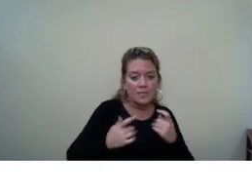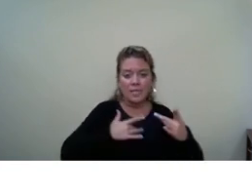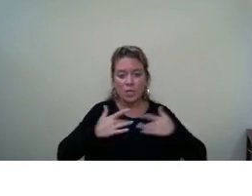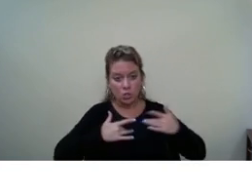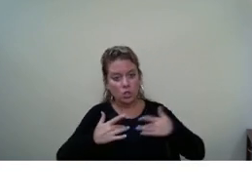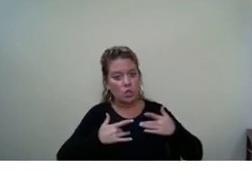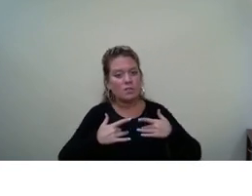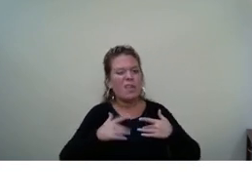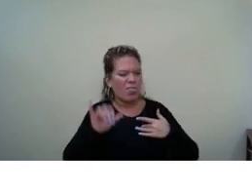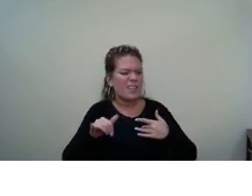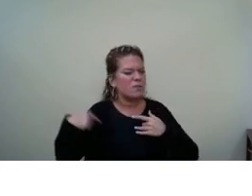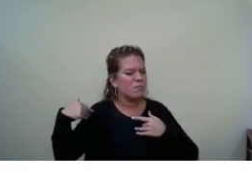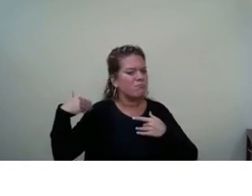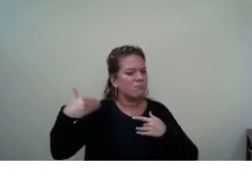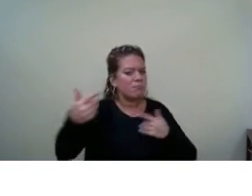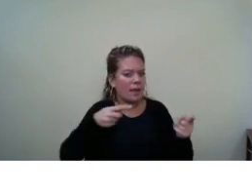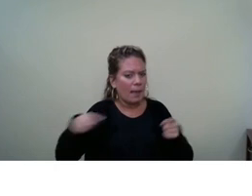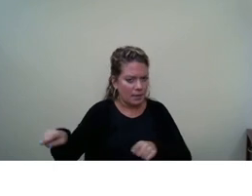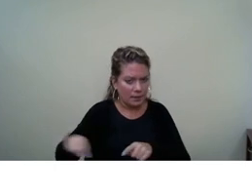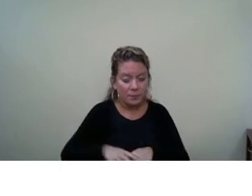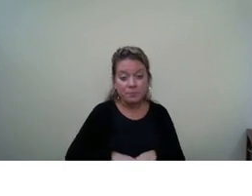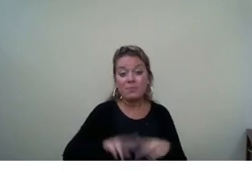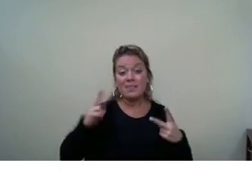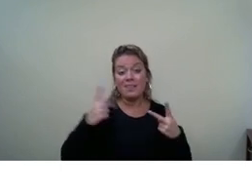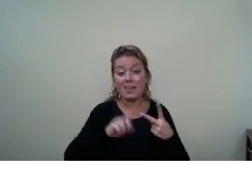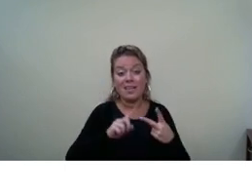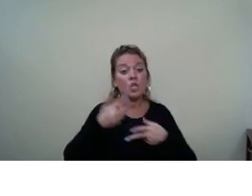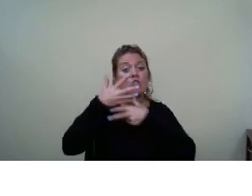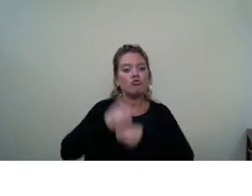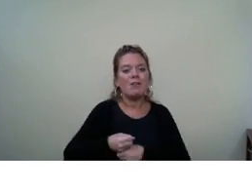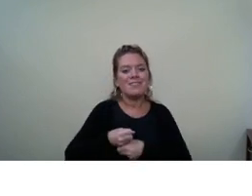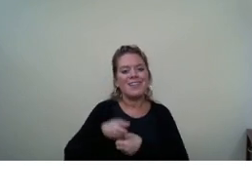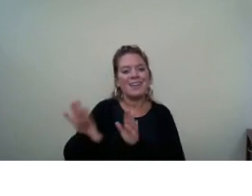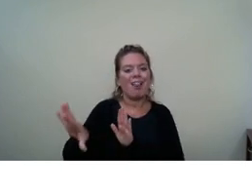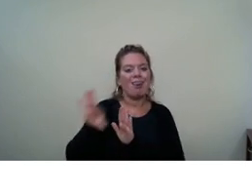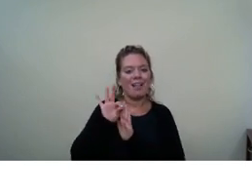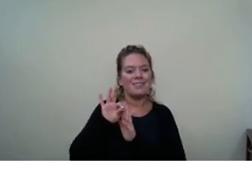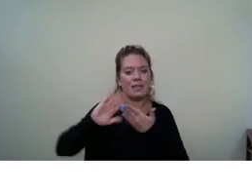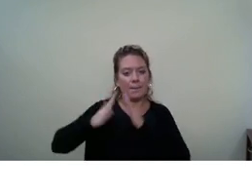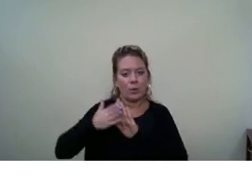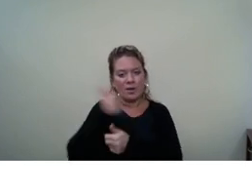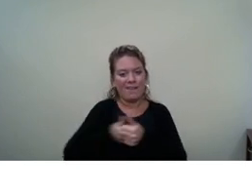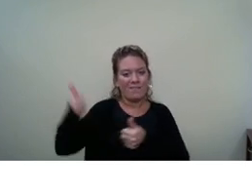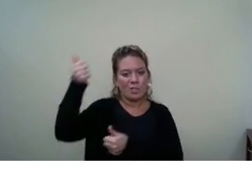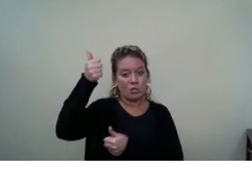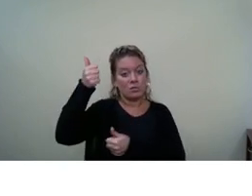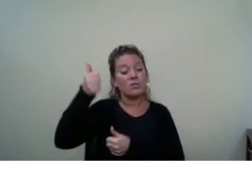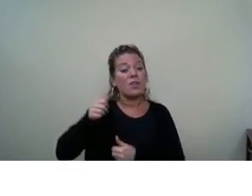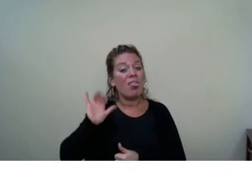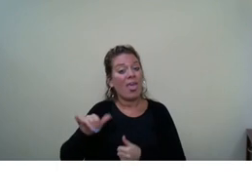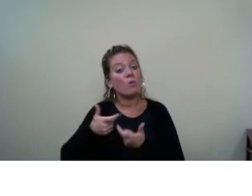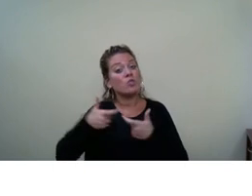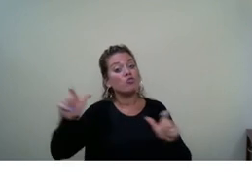happening. The second thing is that trust in elected community officials was greater in Black adults